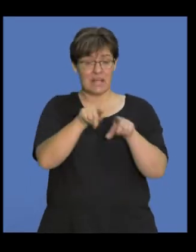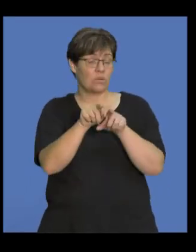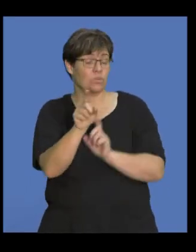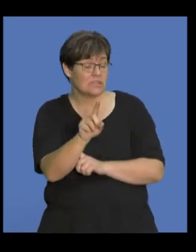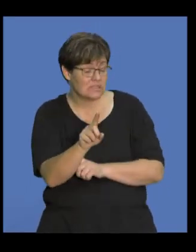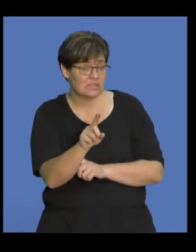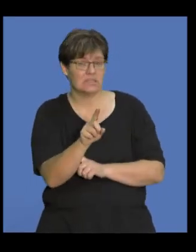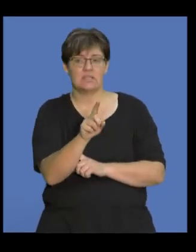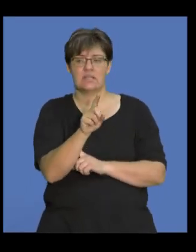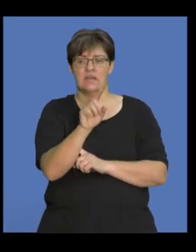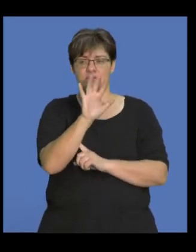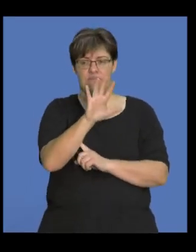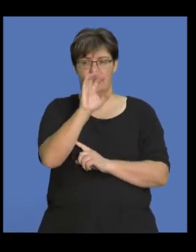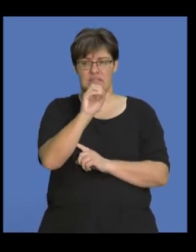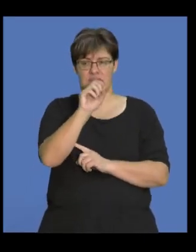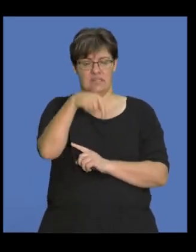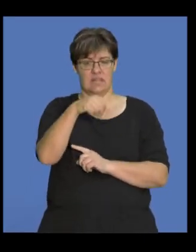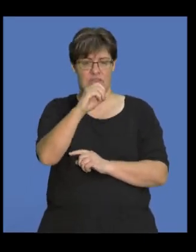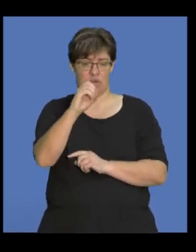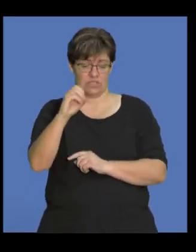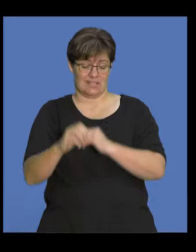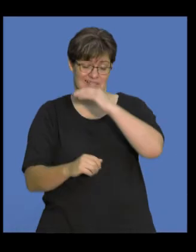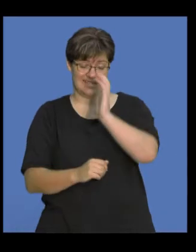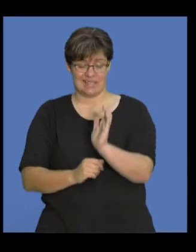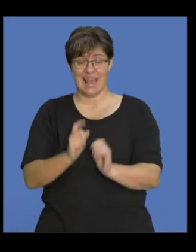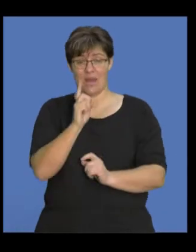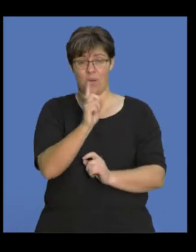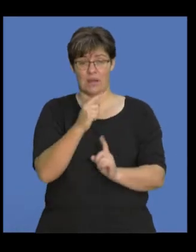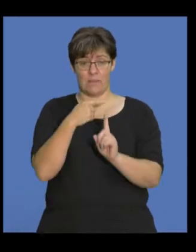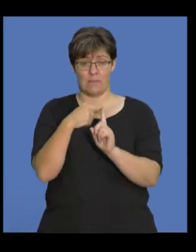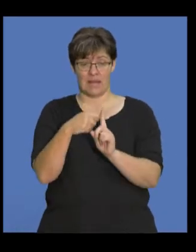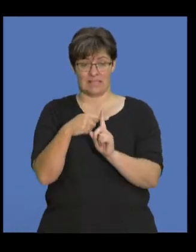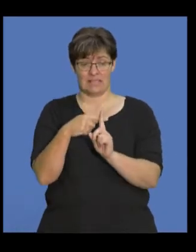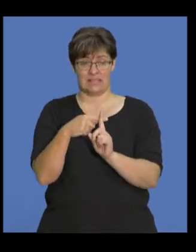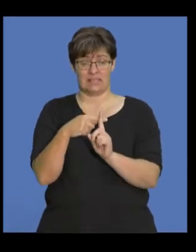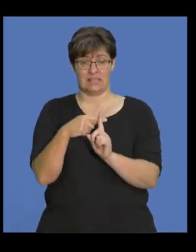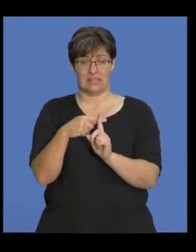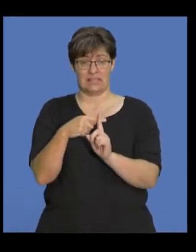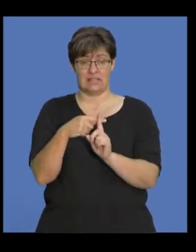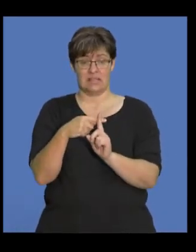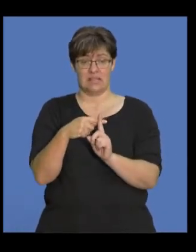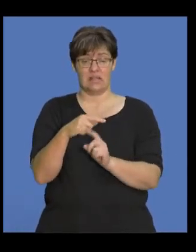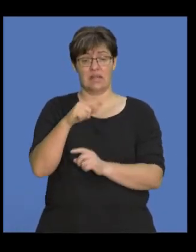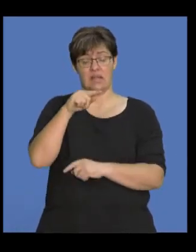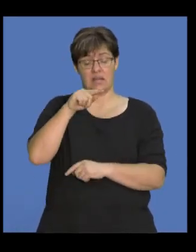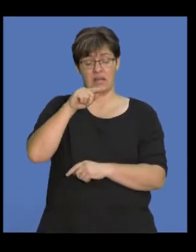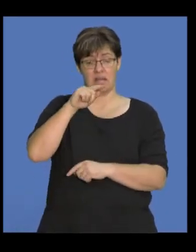And we are looking for the N value. 1 plus This is